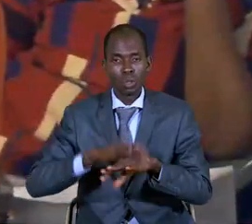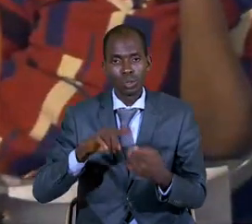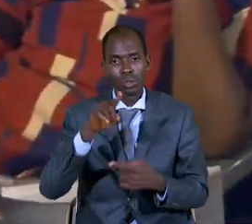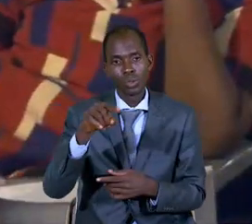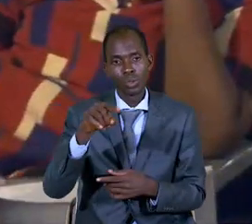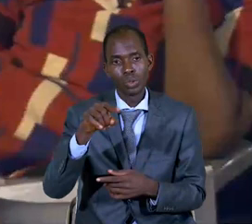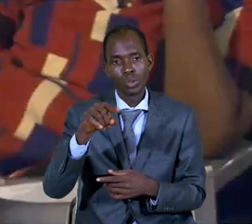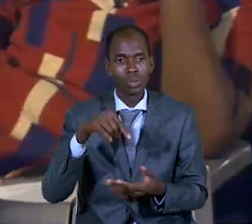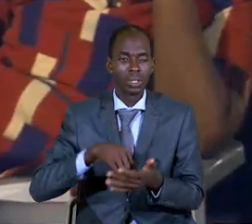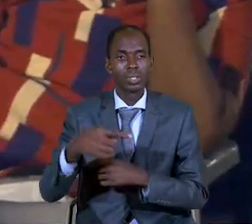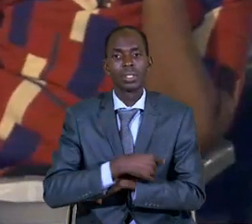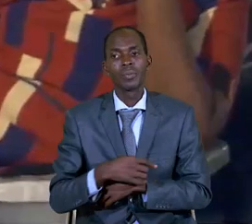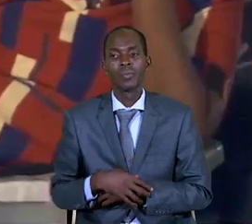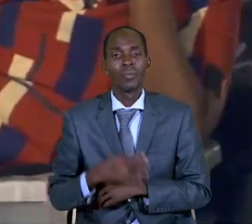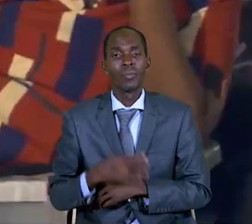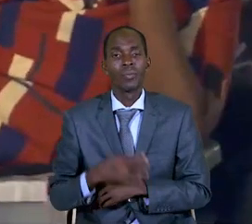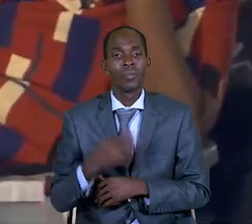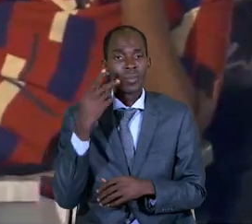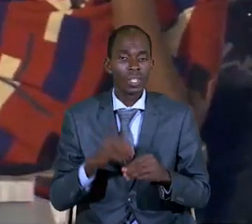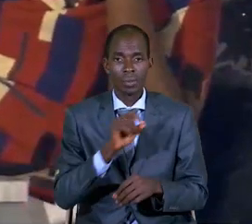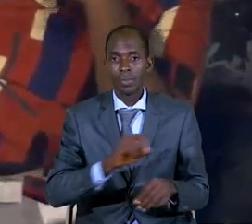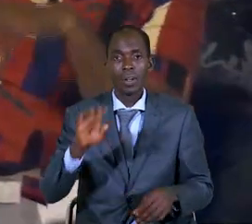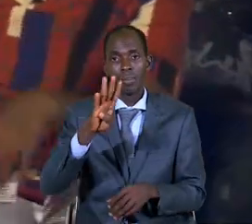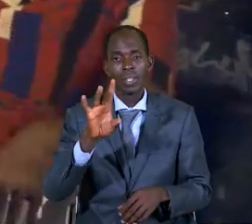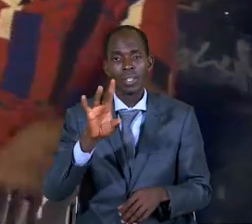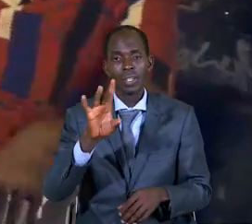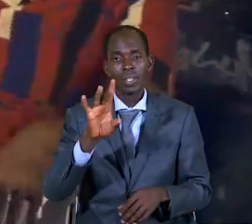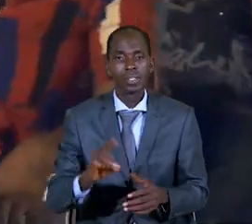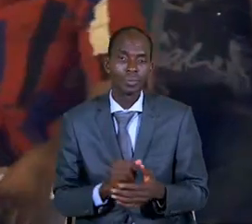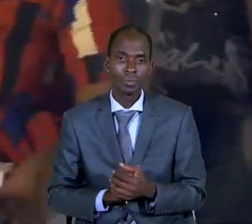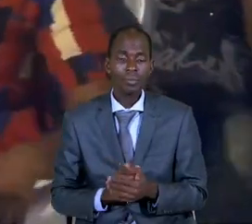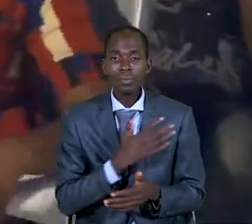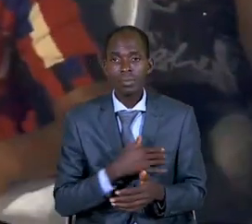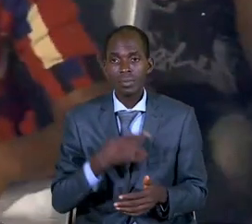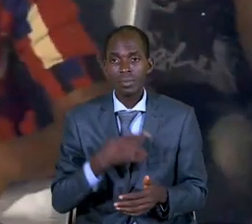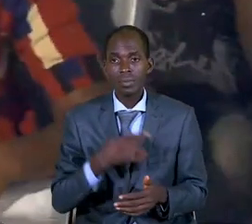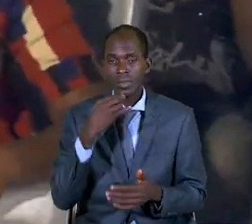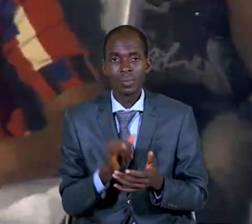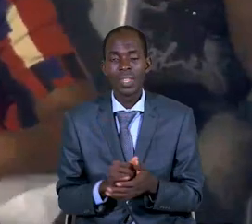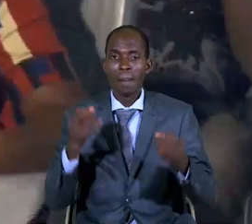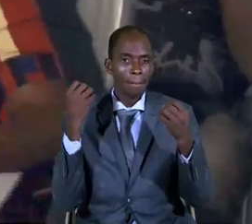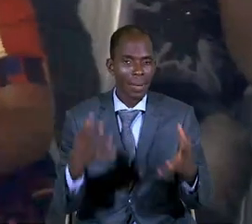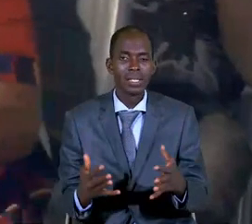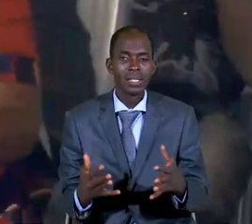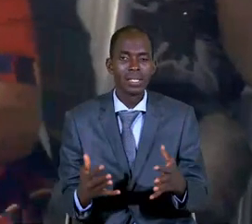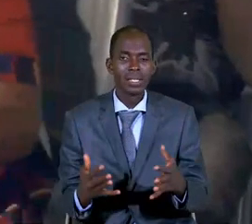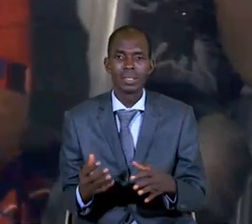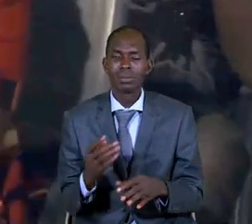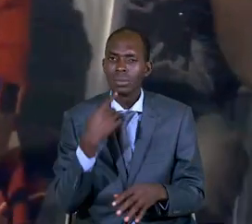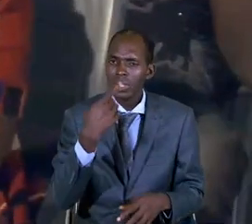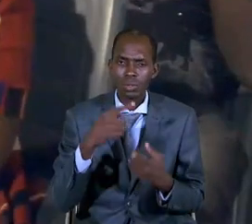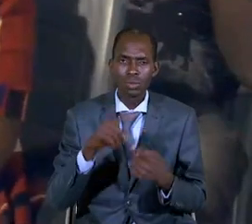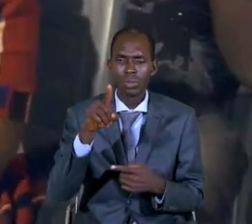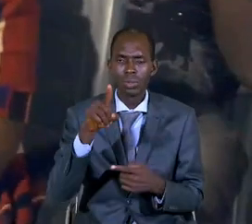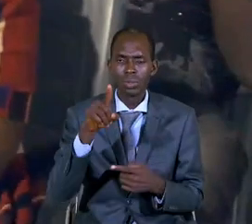verse 48. Verse 48. It says, and many charged him that he should